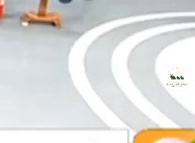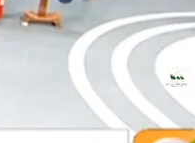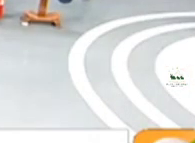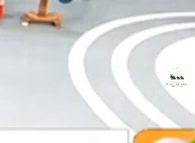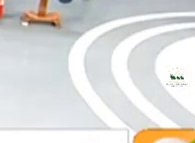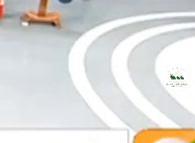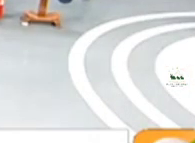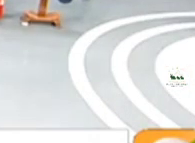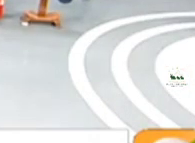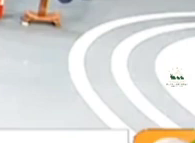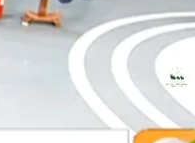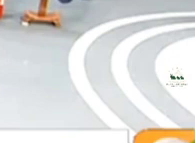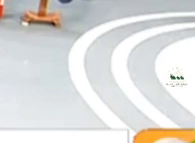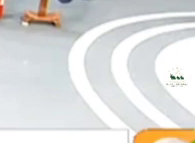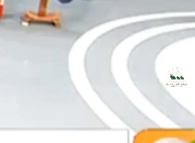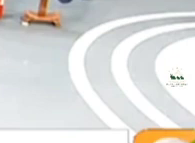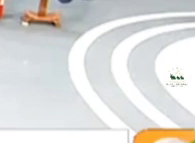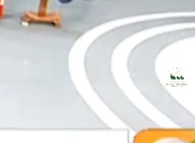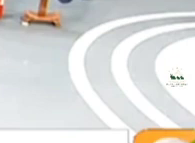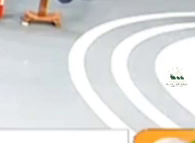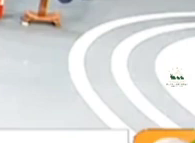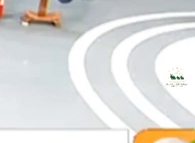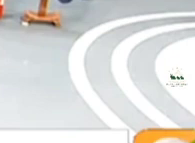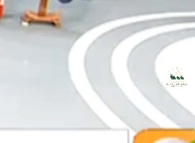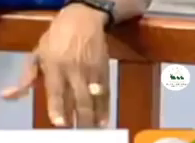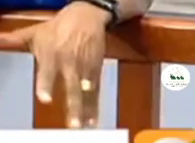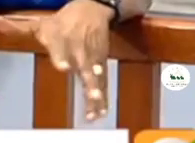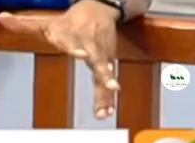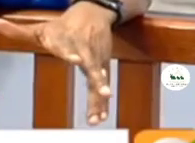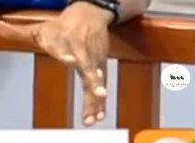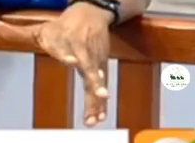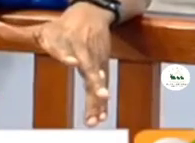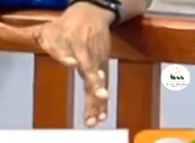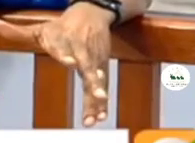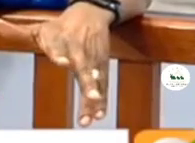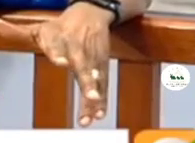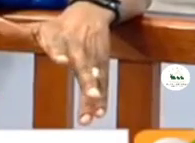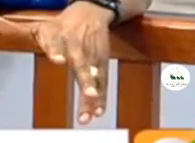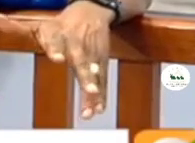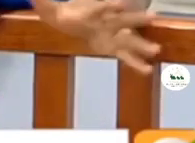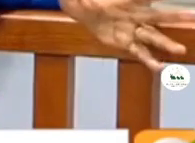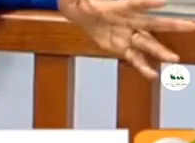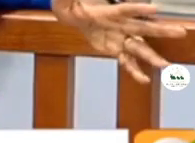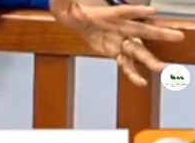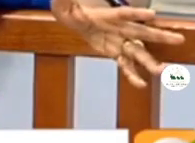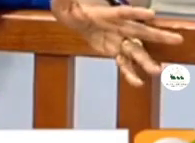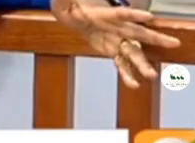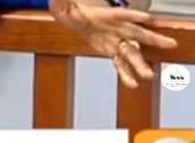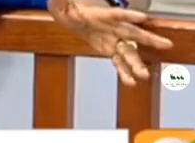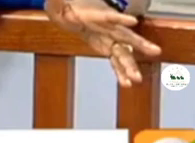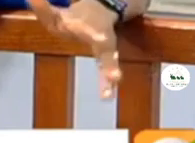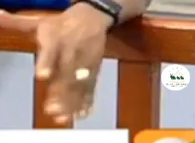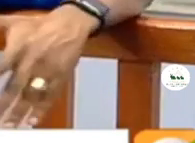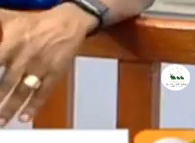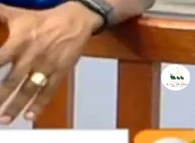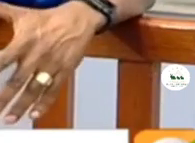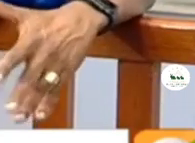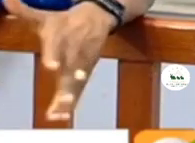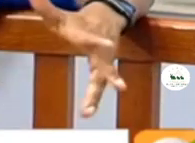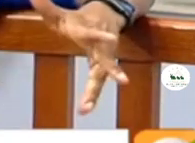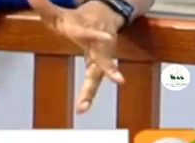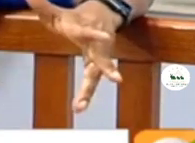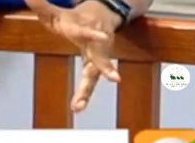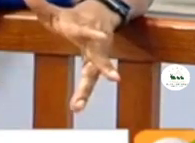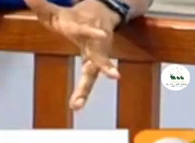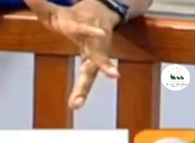contest. Gentlemen? It's a good thing. I think eventually I would desire a situation where they all